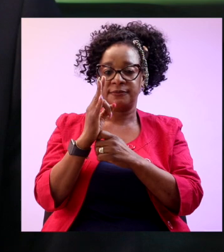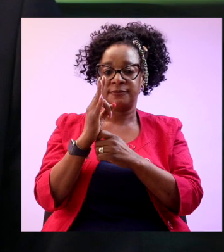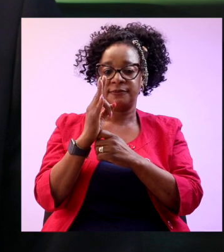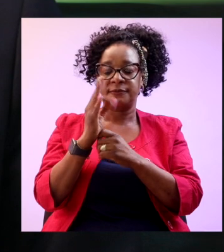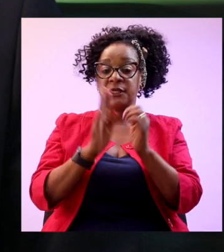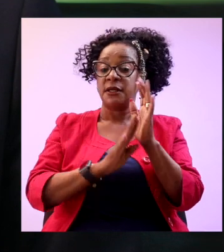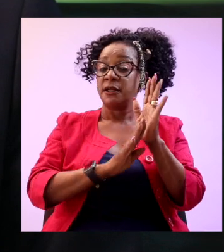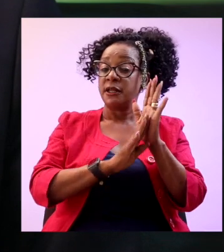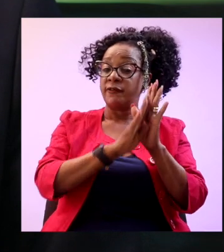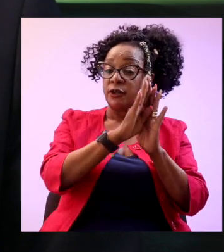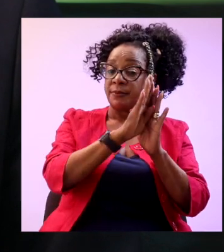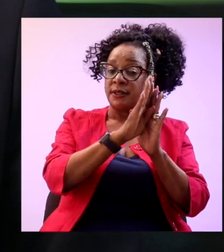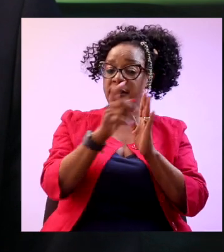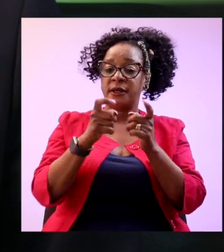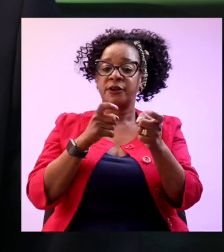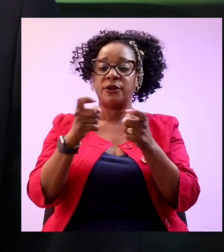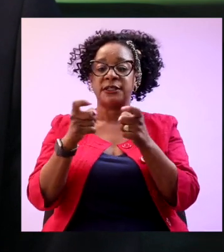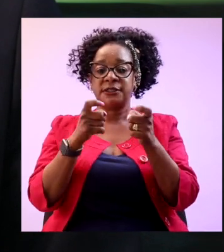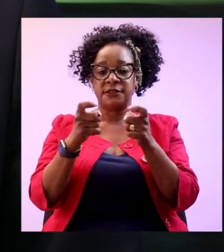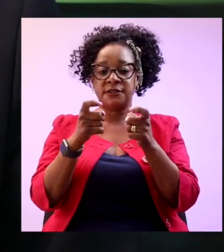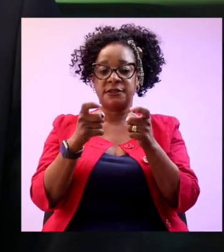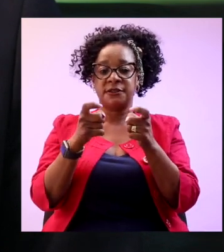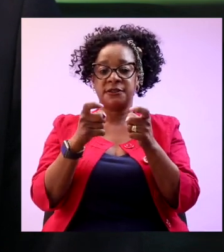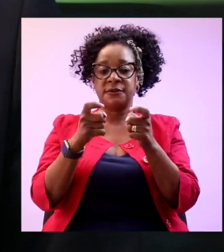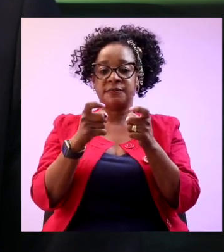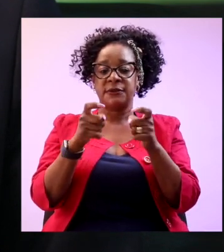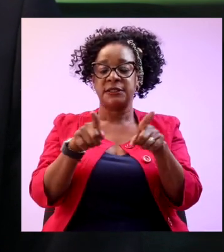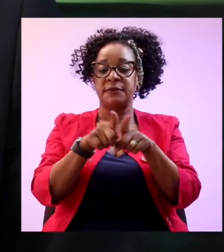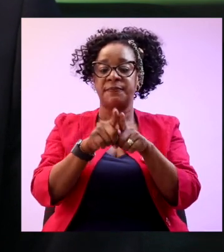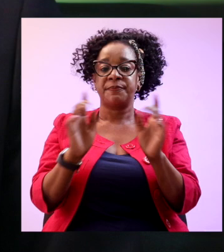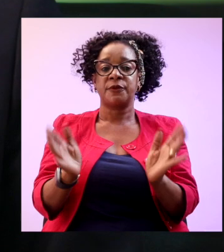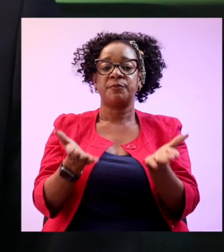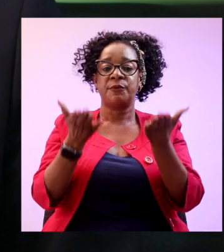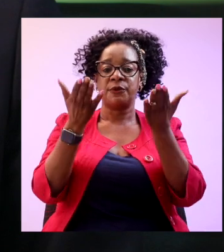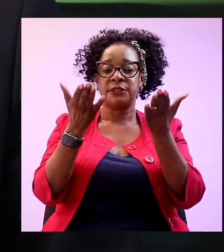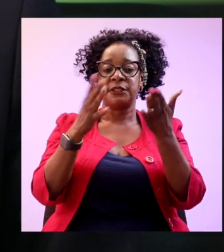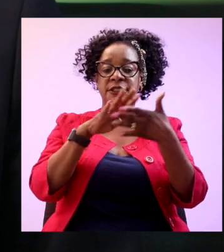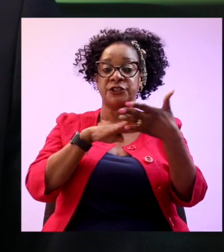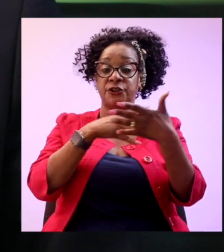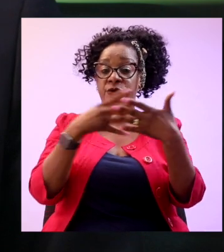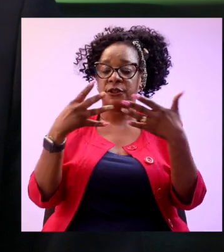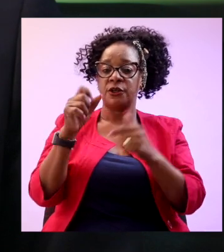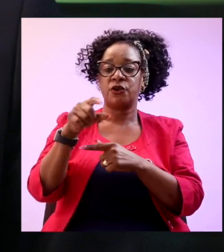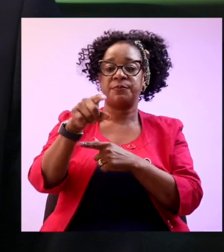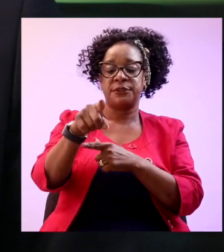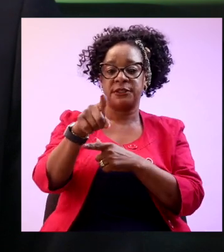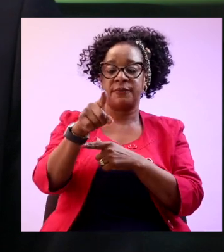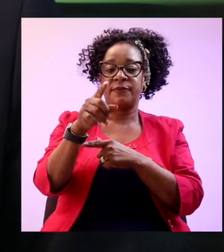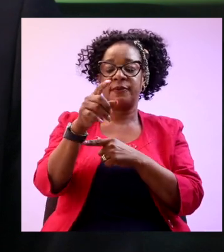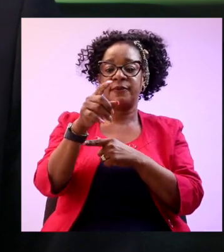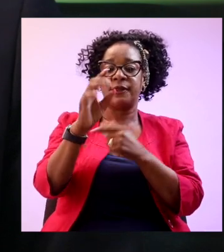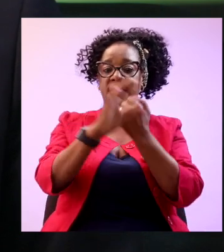mandate of developing, regulating, and promoting scheduled